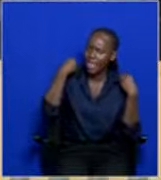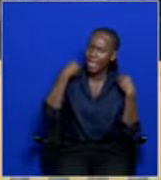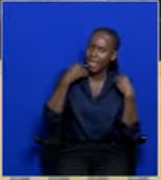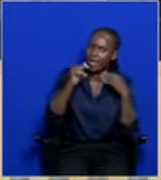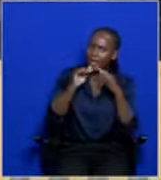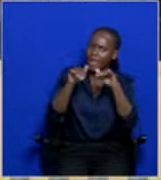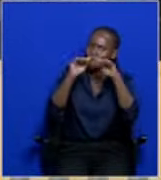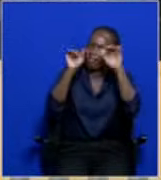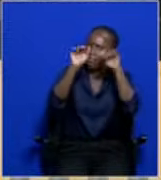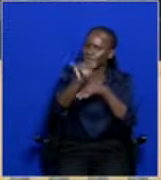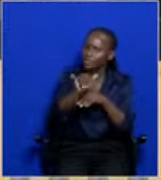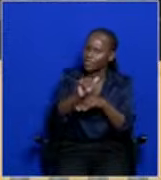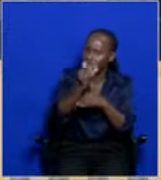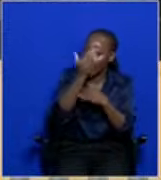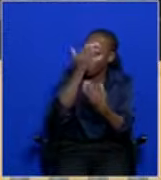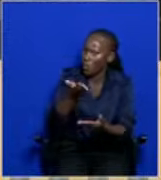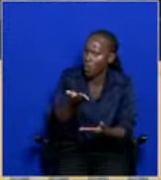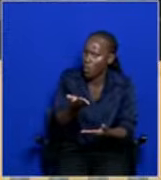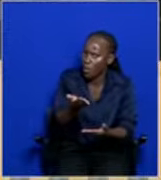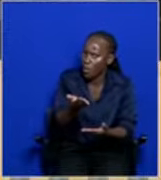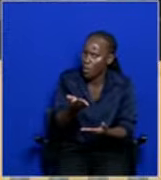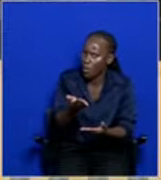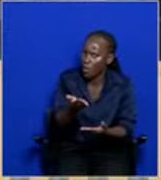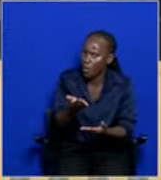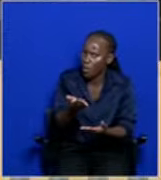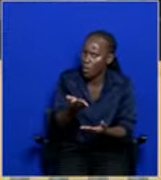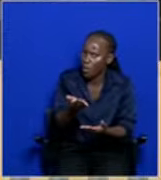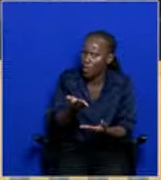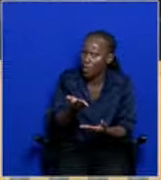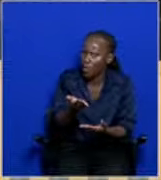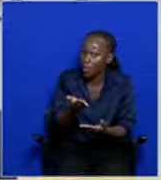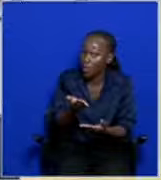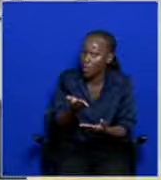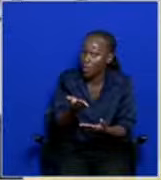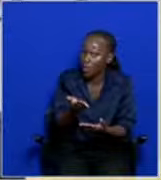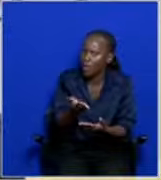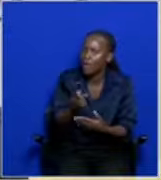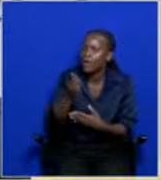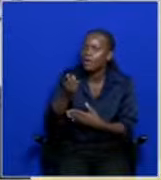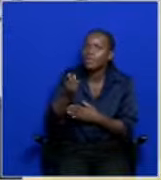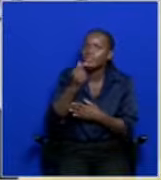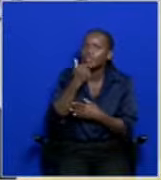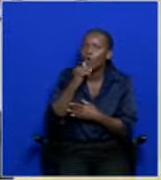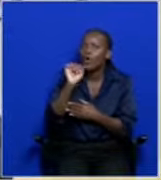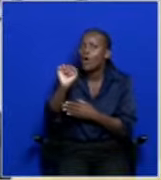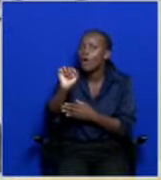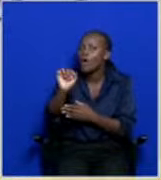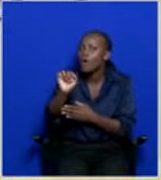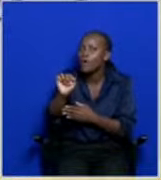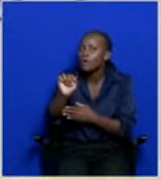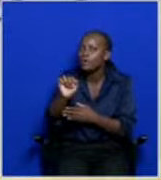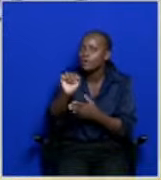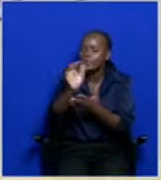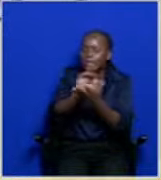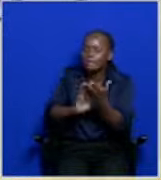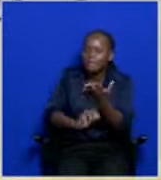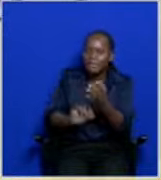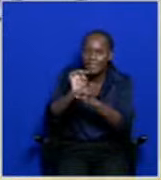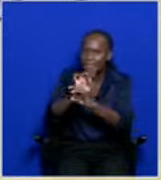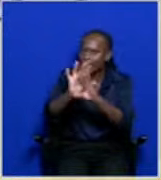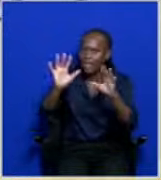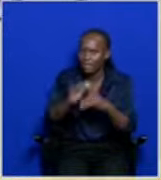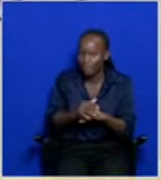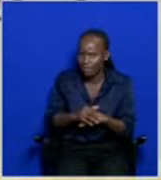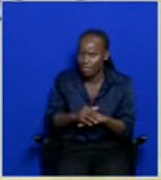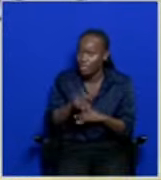I believe it was she was sending me from pillar to post. She is the one who was working with that person. So she has